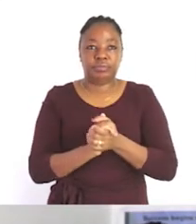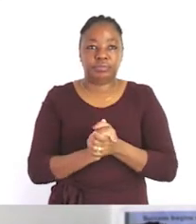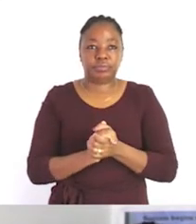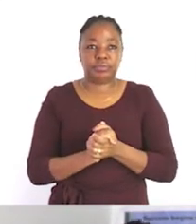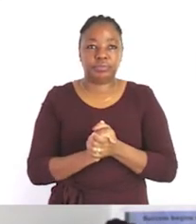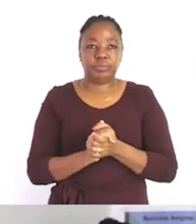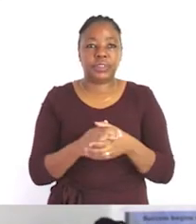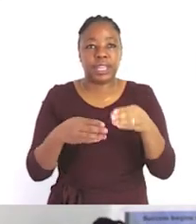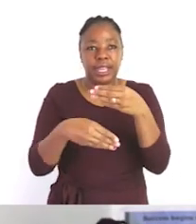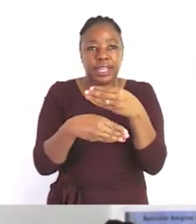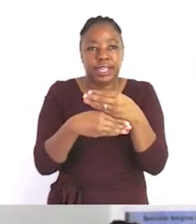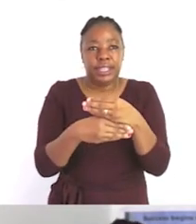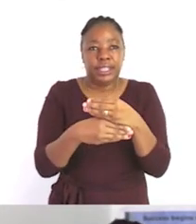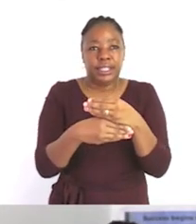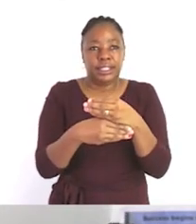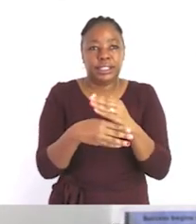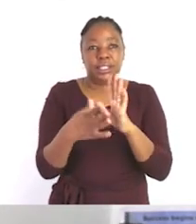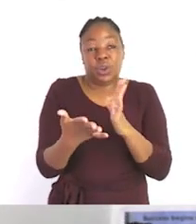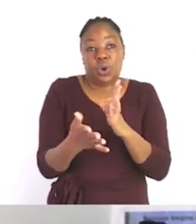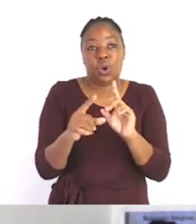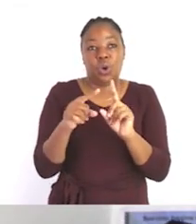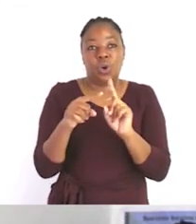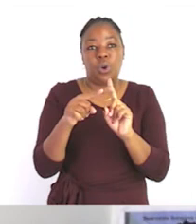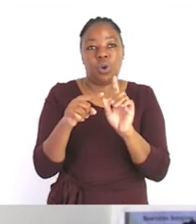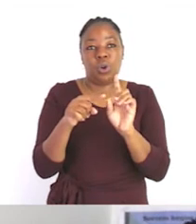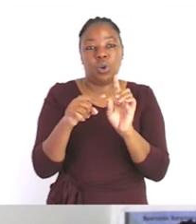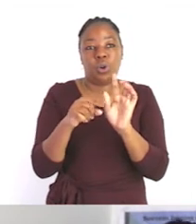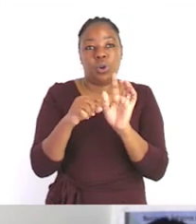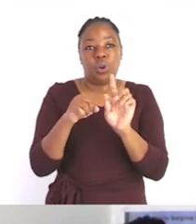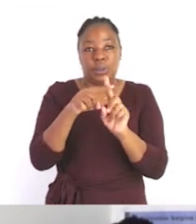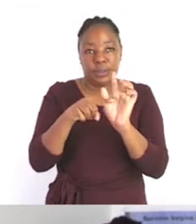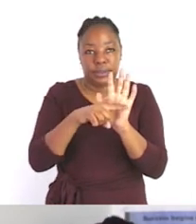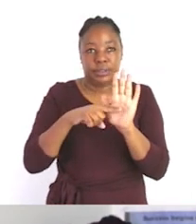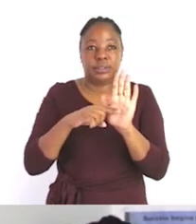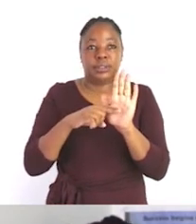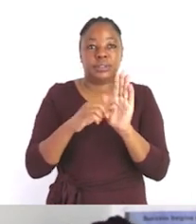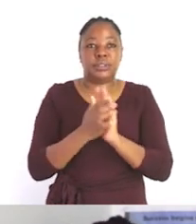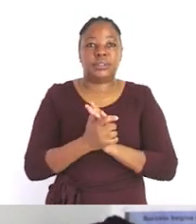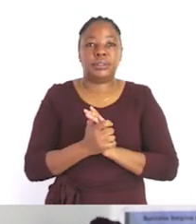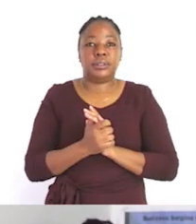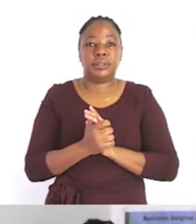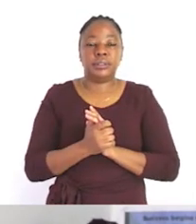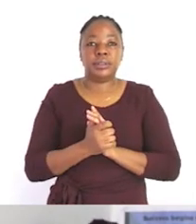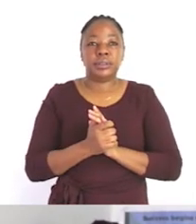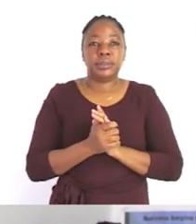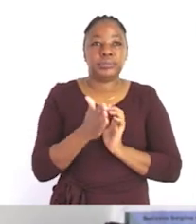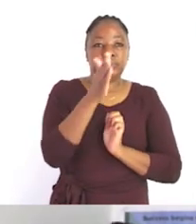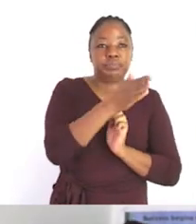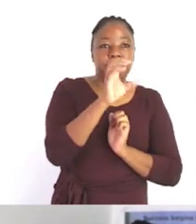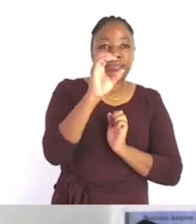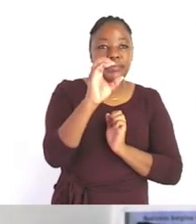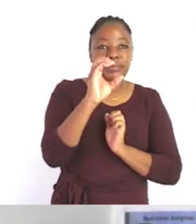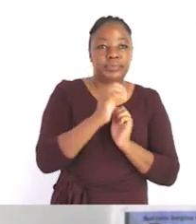or subtracting, we always start from the far side coming to the side closer. So we